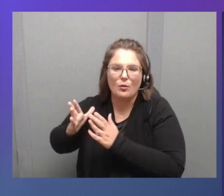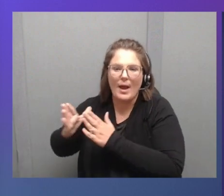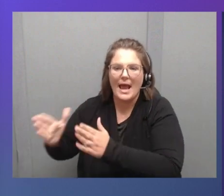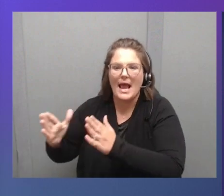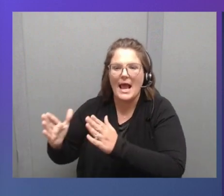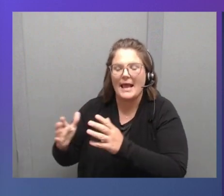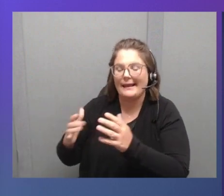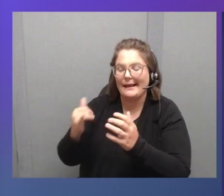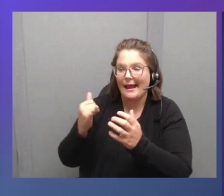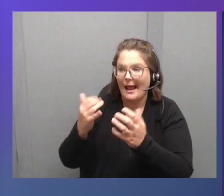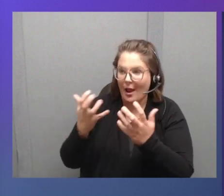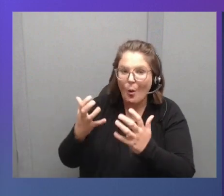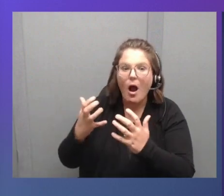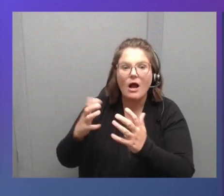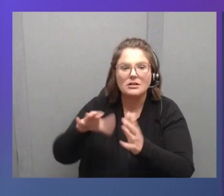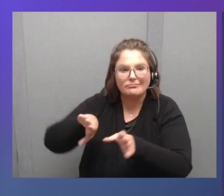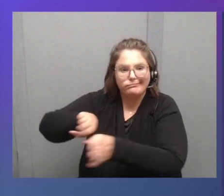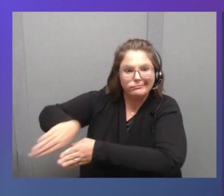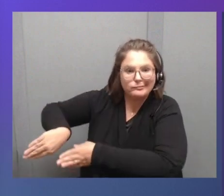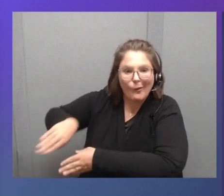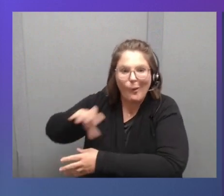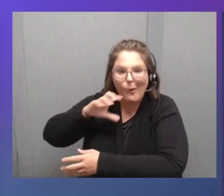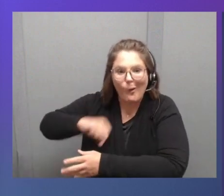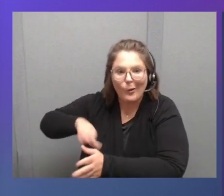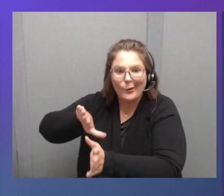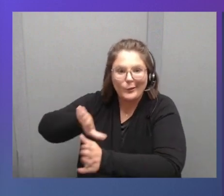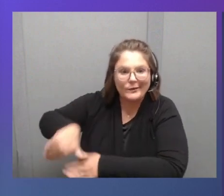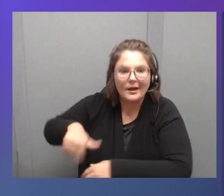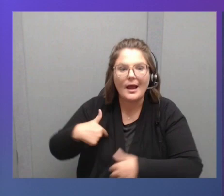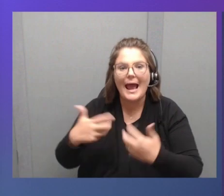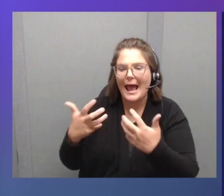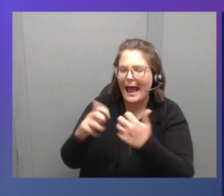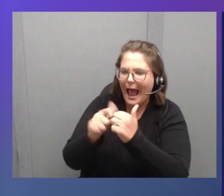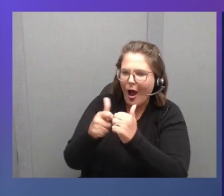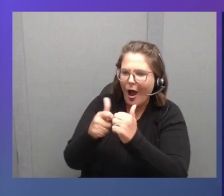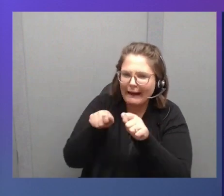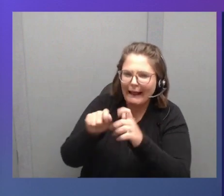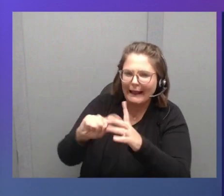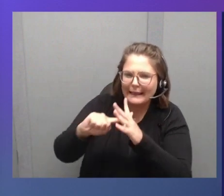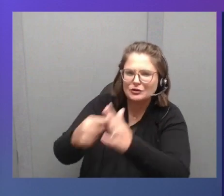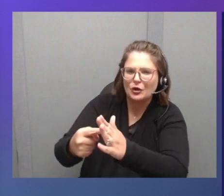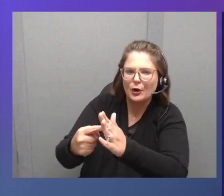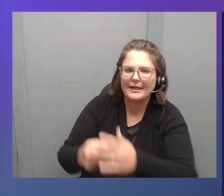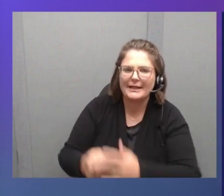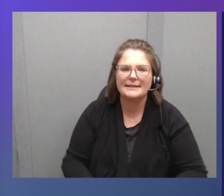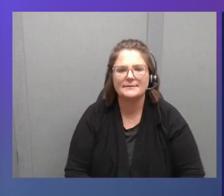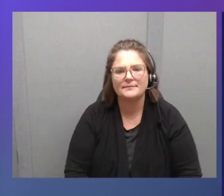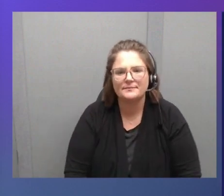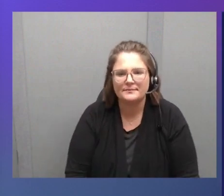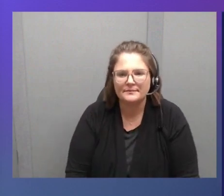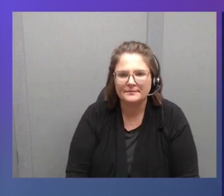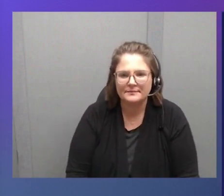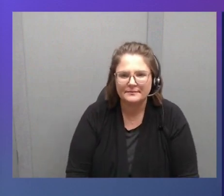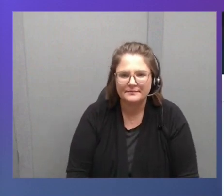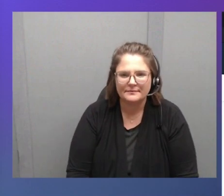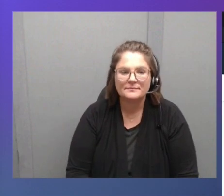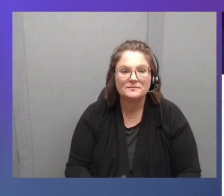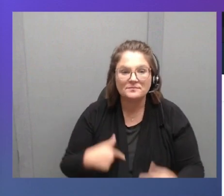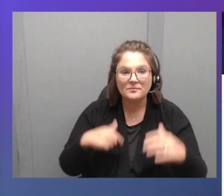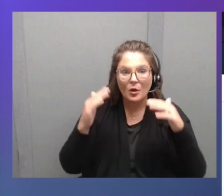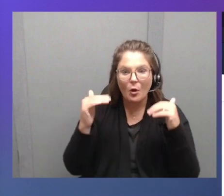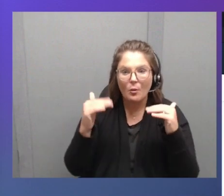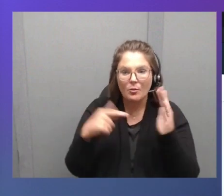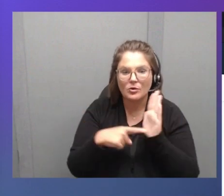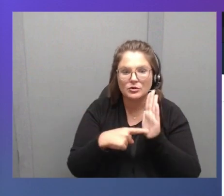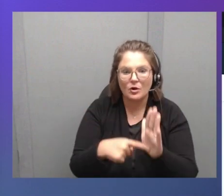SSH and then redirect X. If I don't want to do that, how can I get started? All right. So I hope that we're showing my desktop right